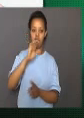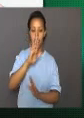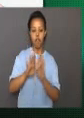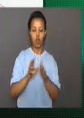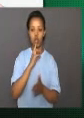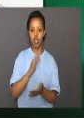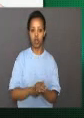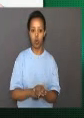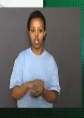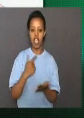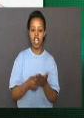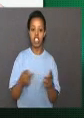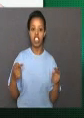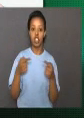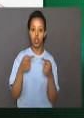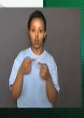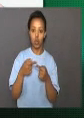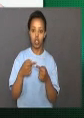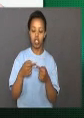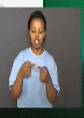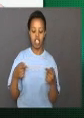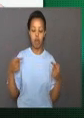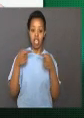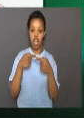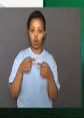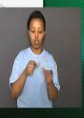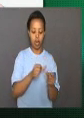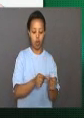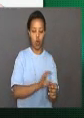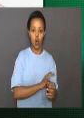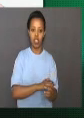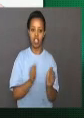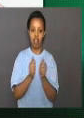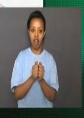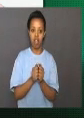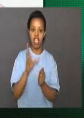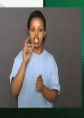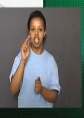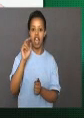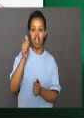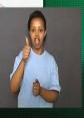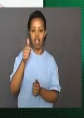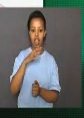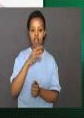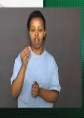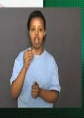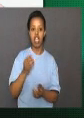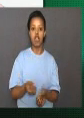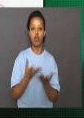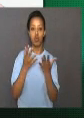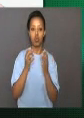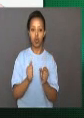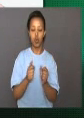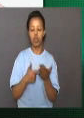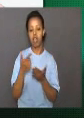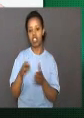phages gene will integrate with the host cell's DNA and replicate